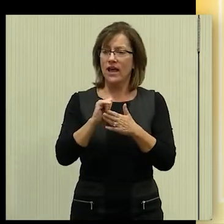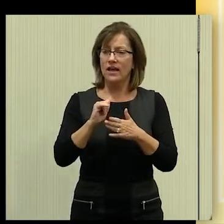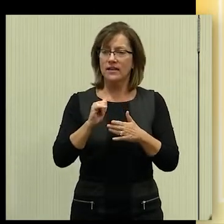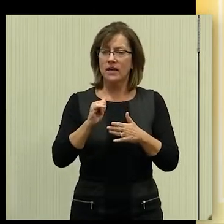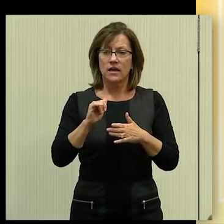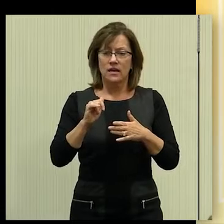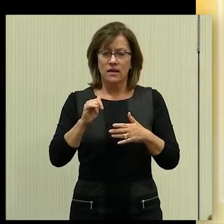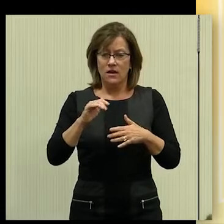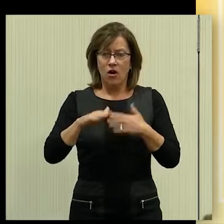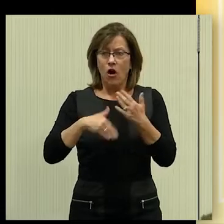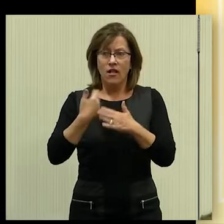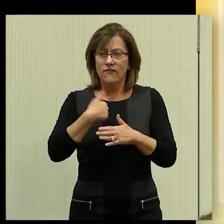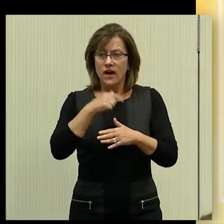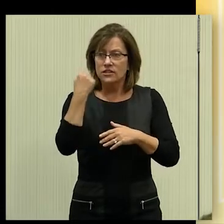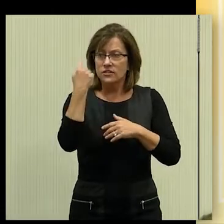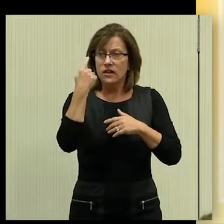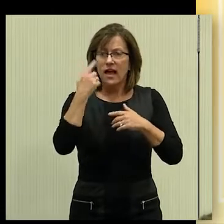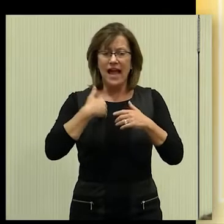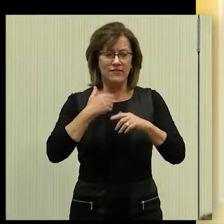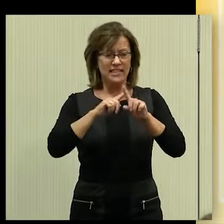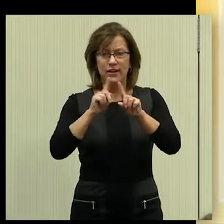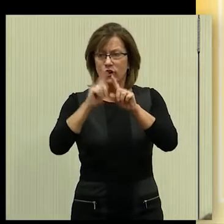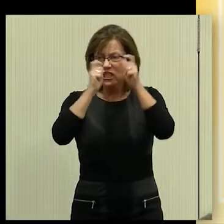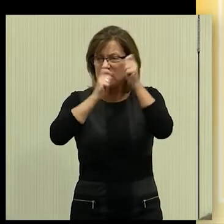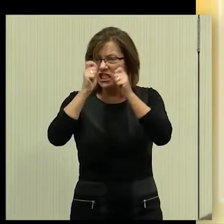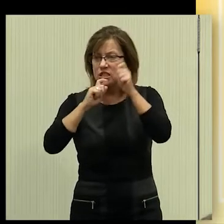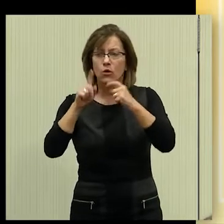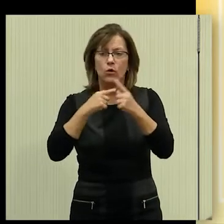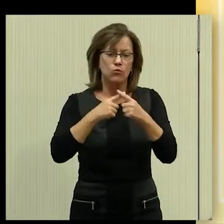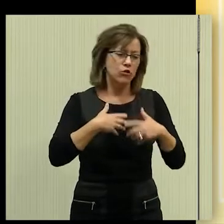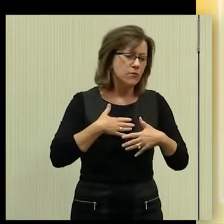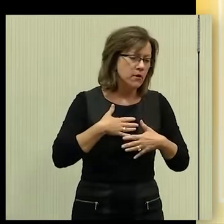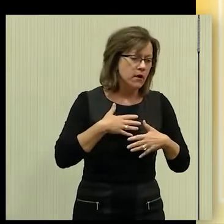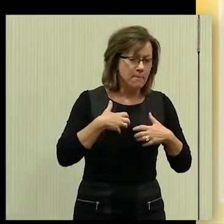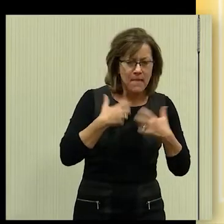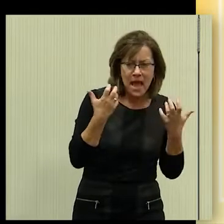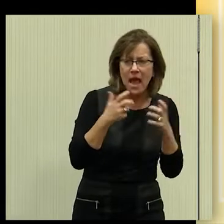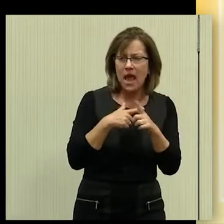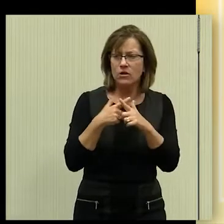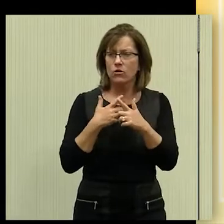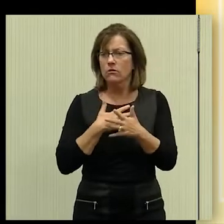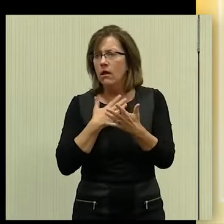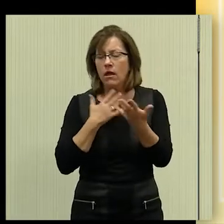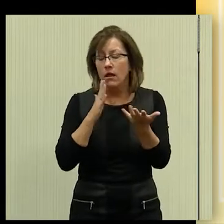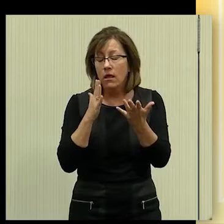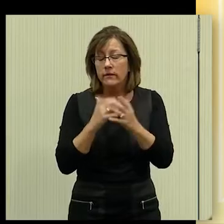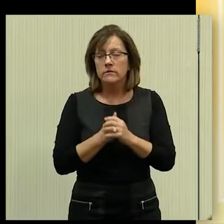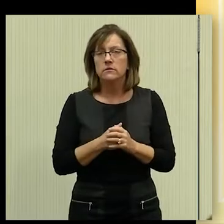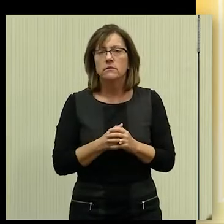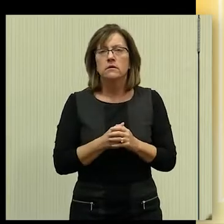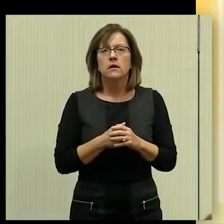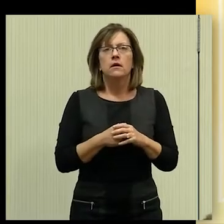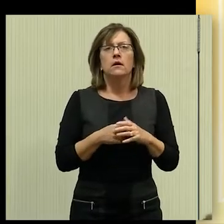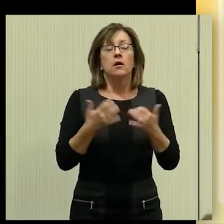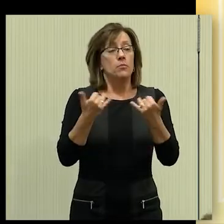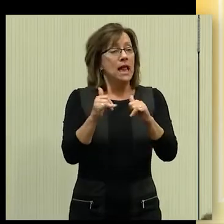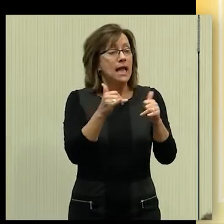we're mad or frustrated. We might have different facial expressions. Doing things like playing matching